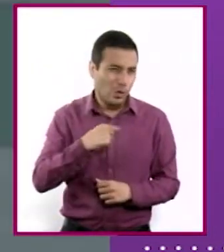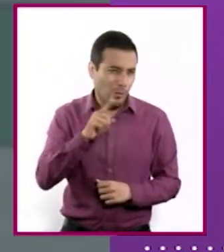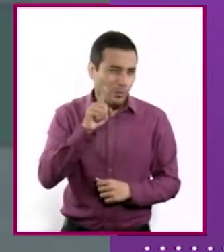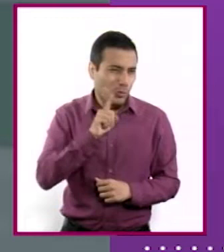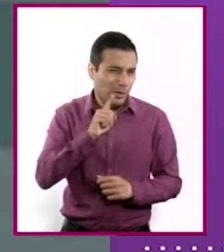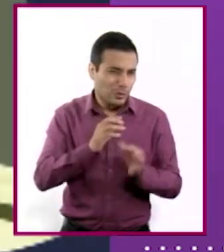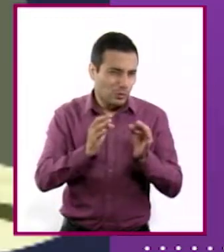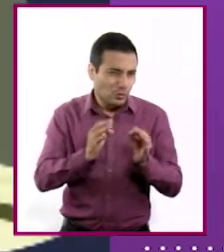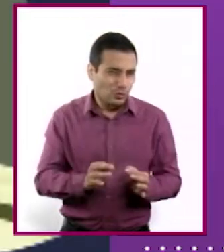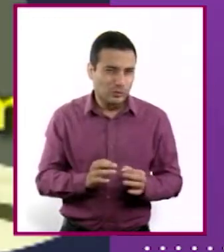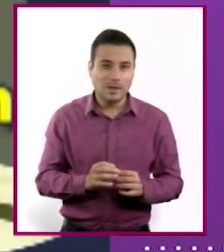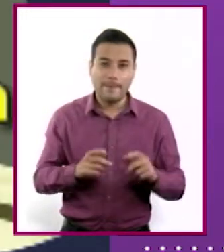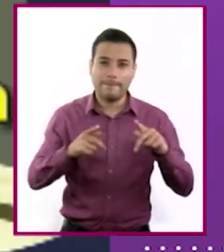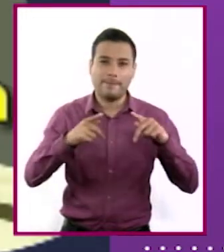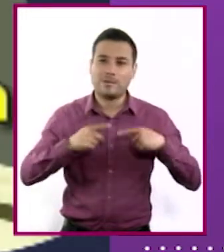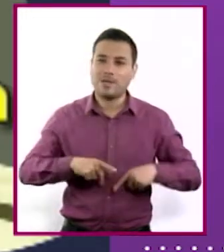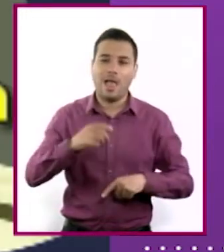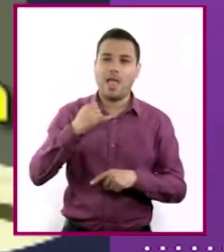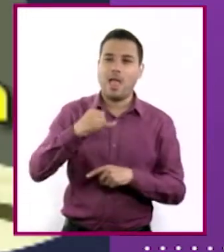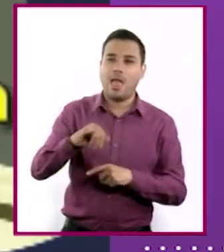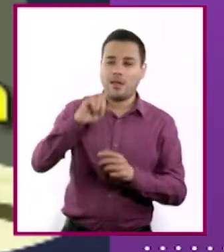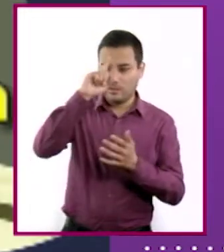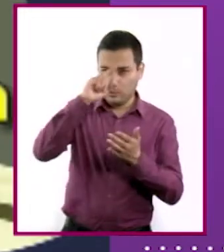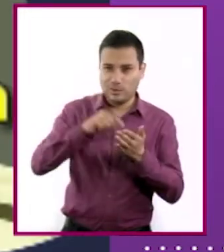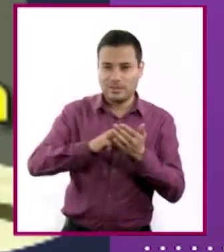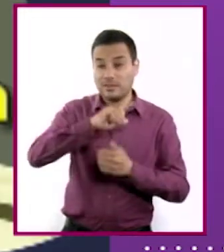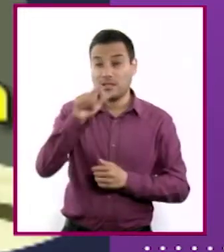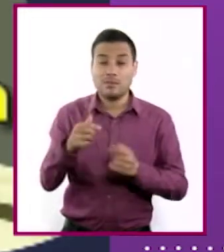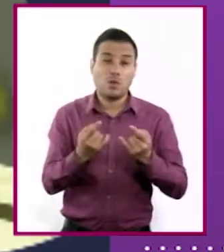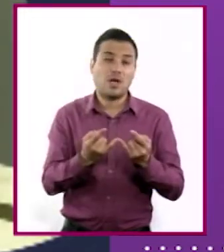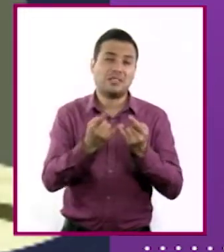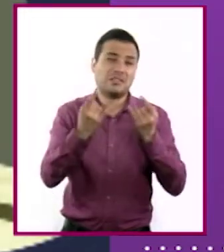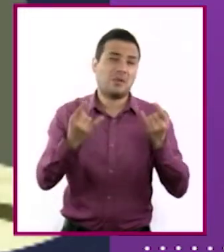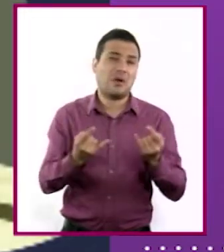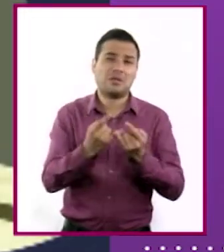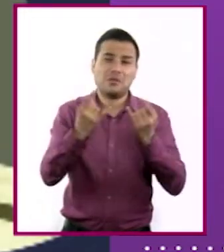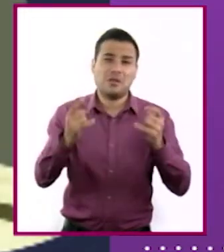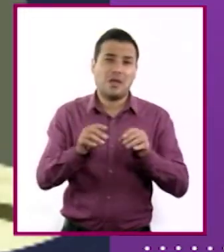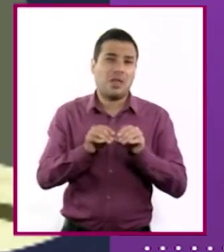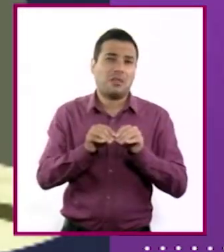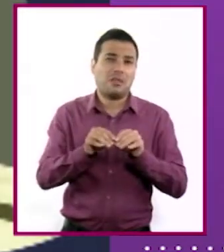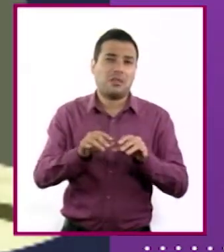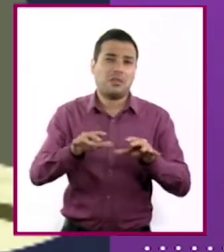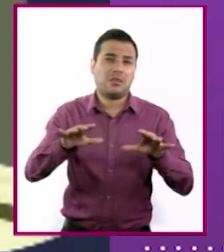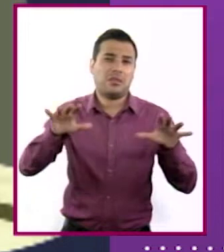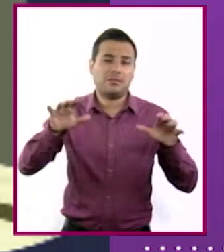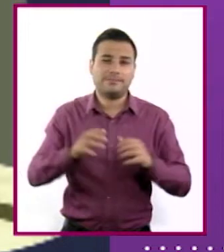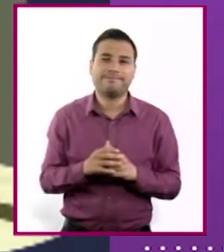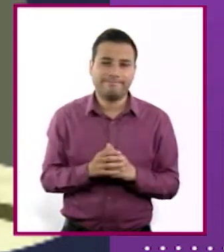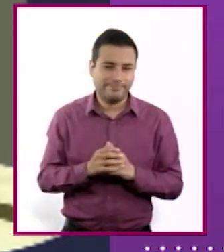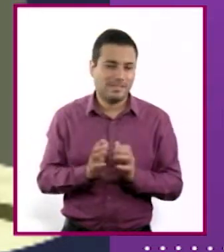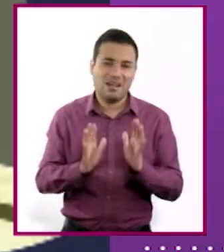It was too late. The story passed from person to person, and soon it was a